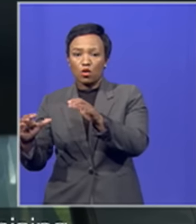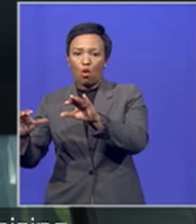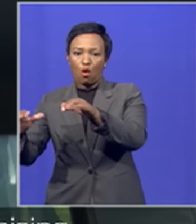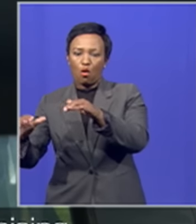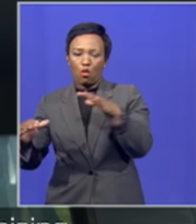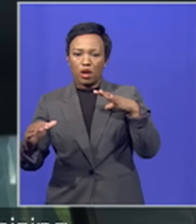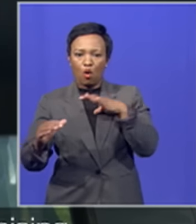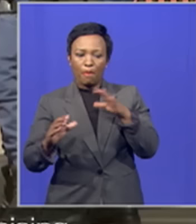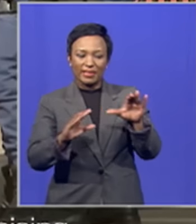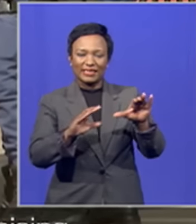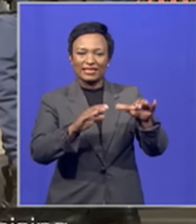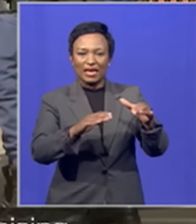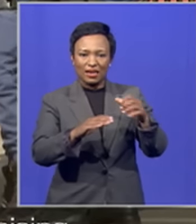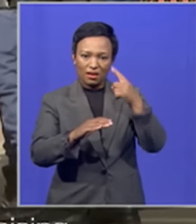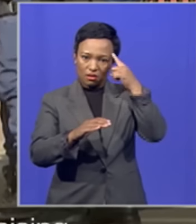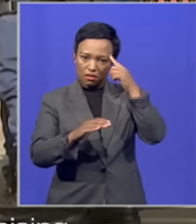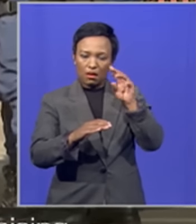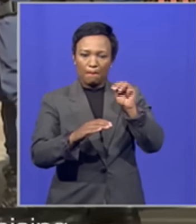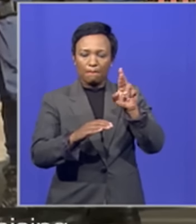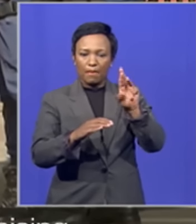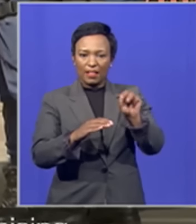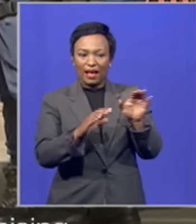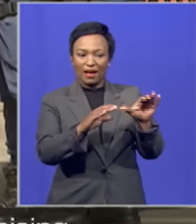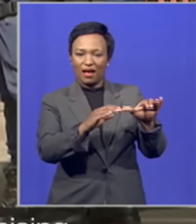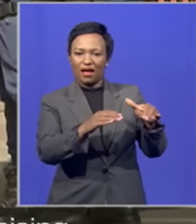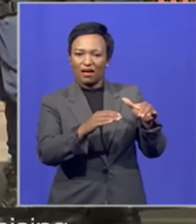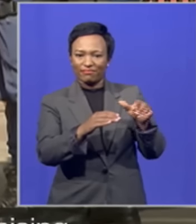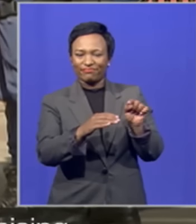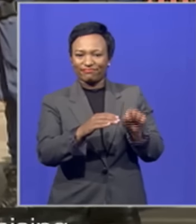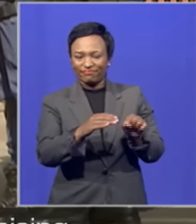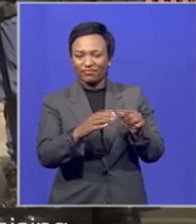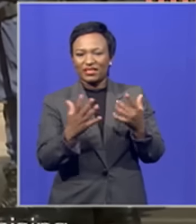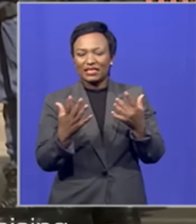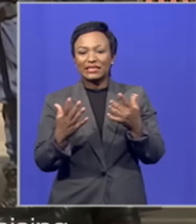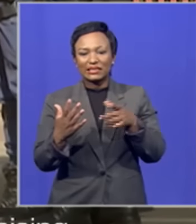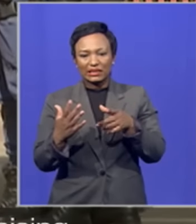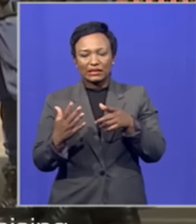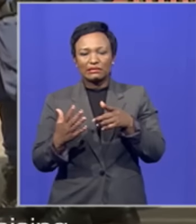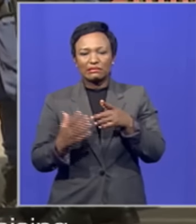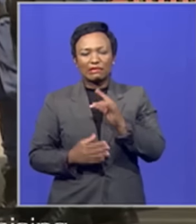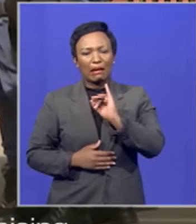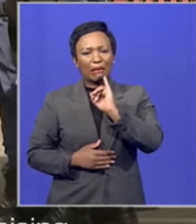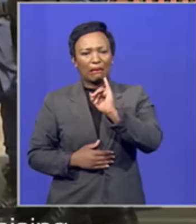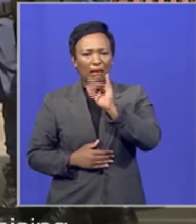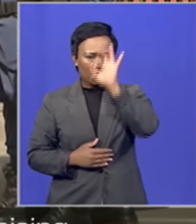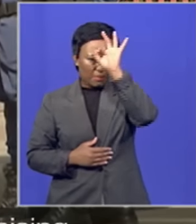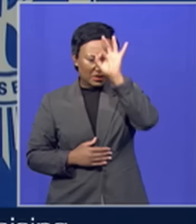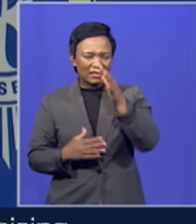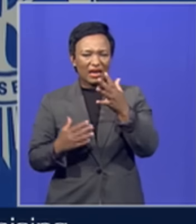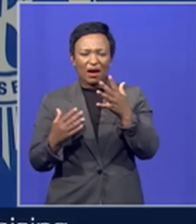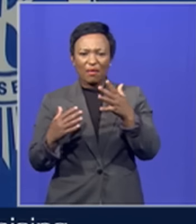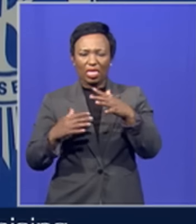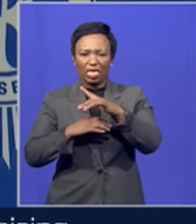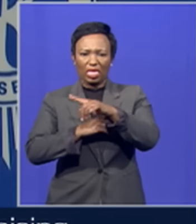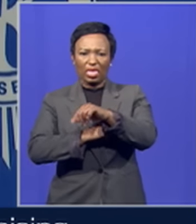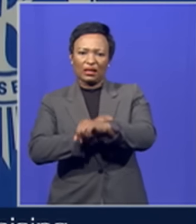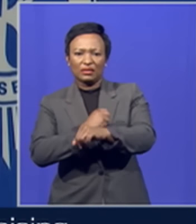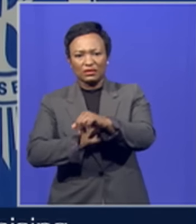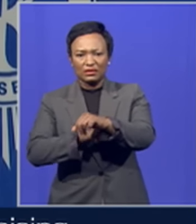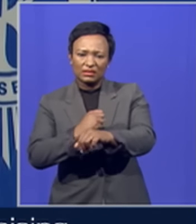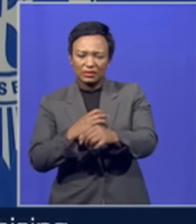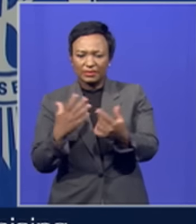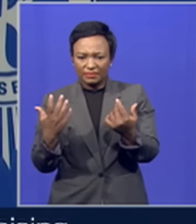Commission, really leave a very, very sour taste with regards to SAPS. And I think it's created a lot of instability as well. Baeteledipele ba